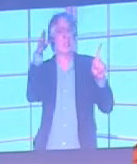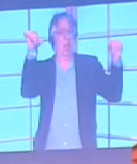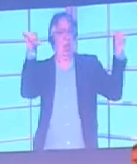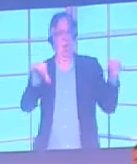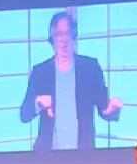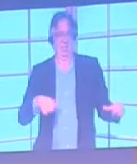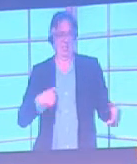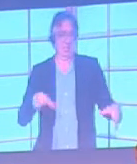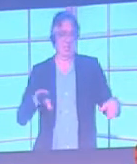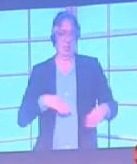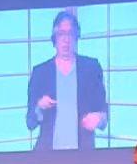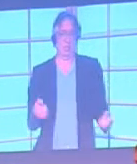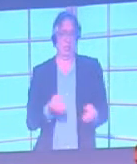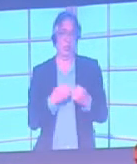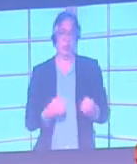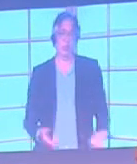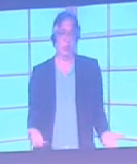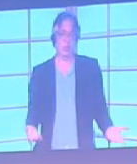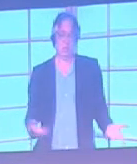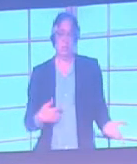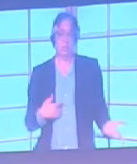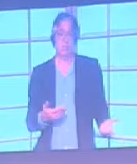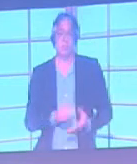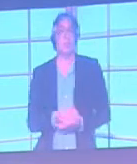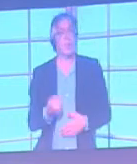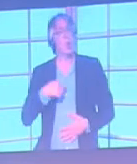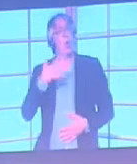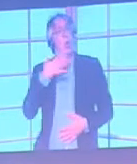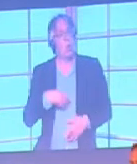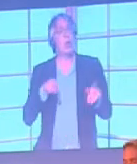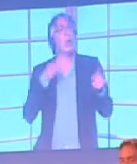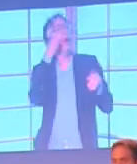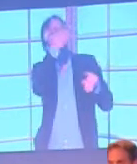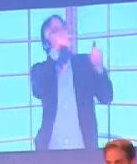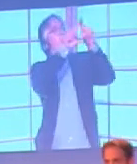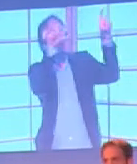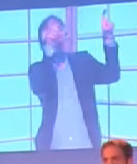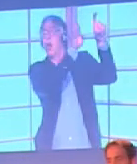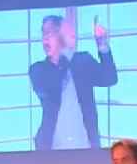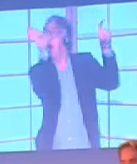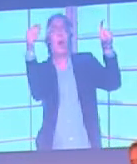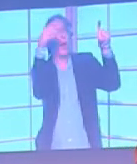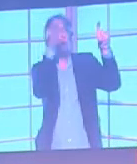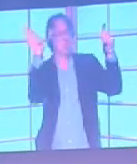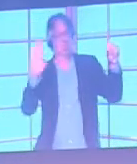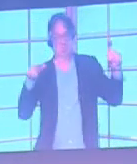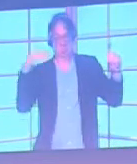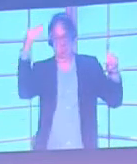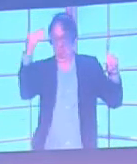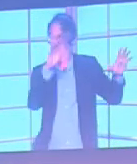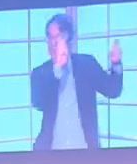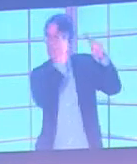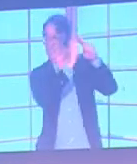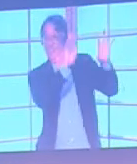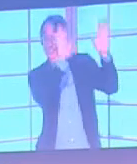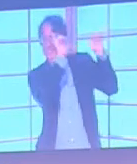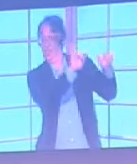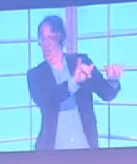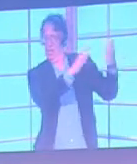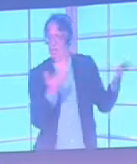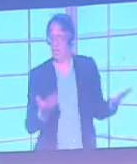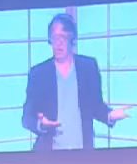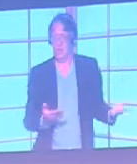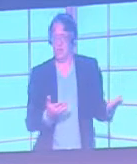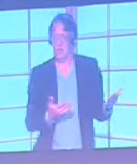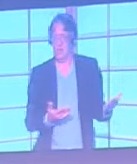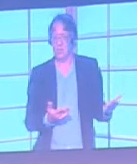be excellent, and we will try as well to work towards a signage which can be left there as a legacy, because when we go around the stadium